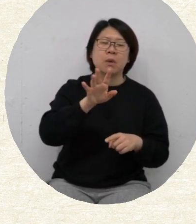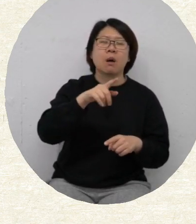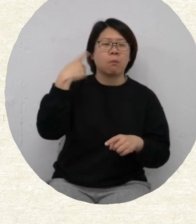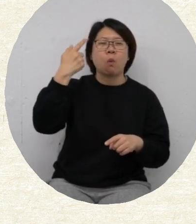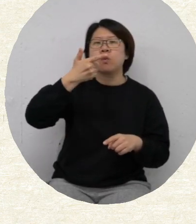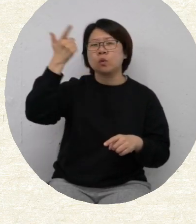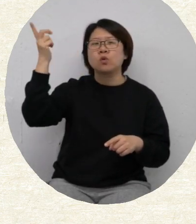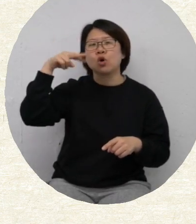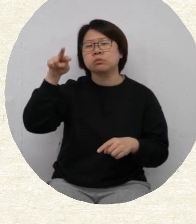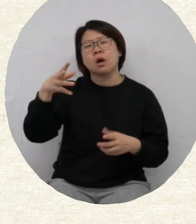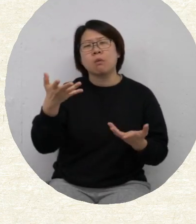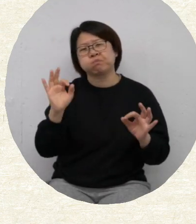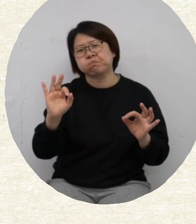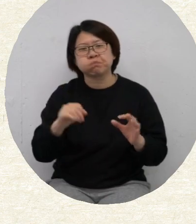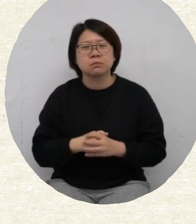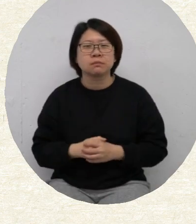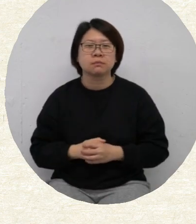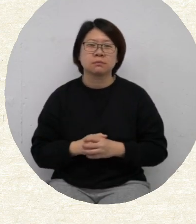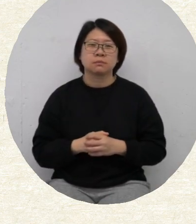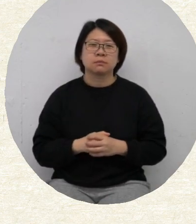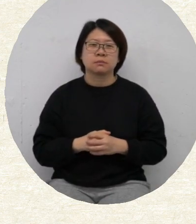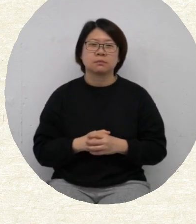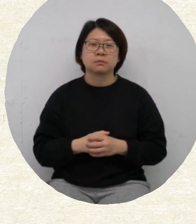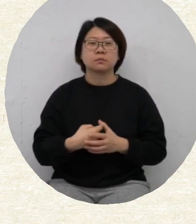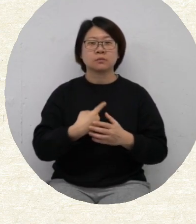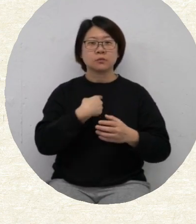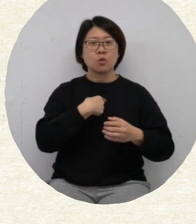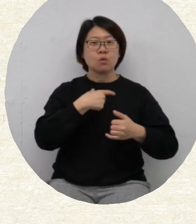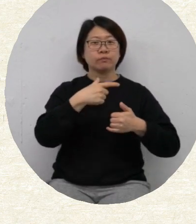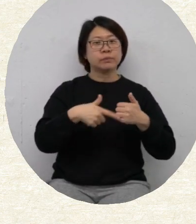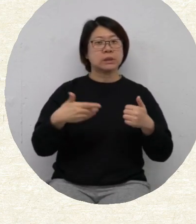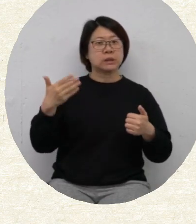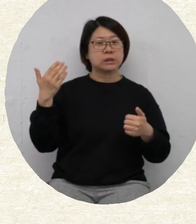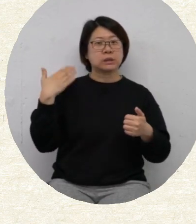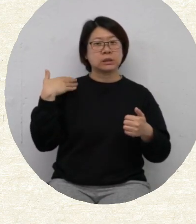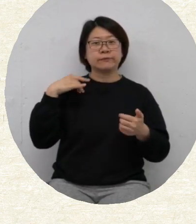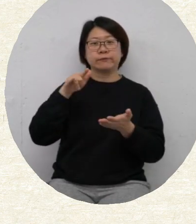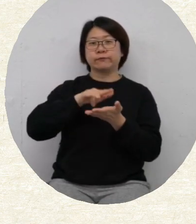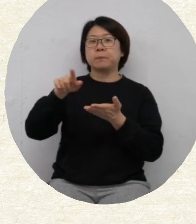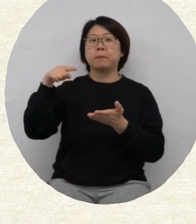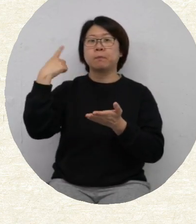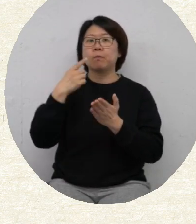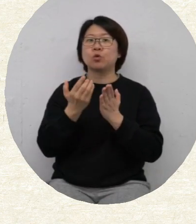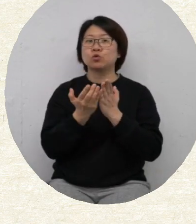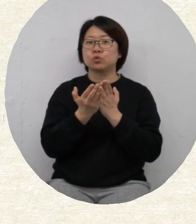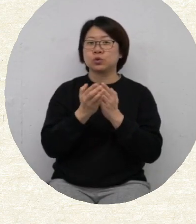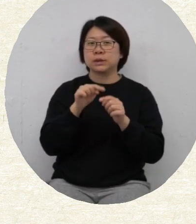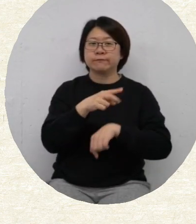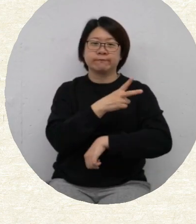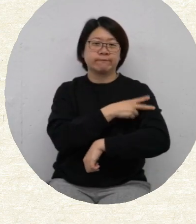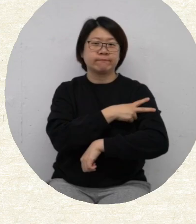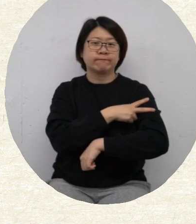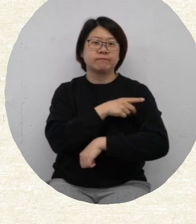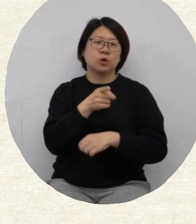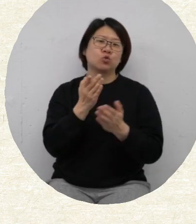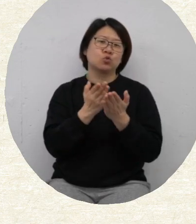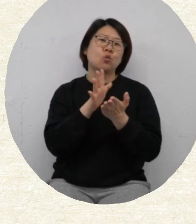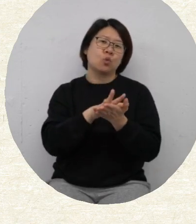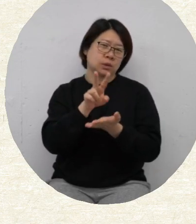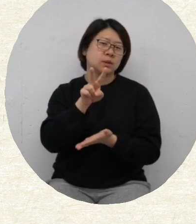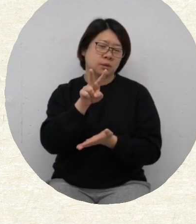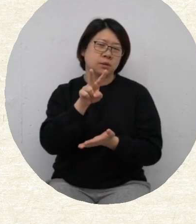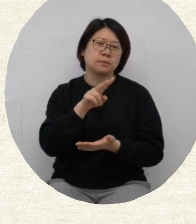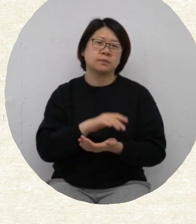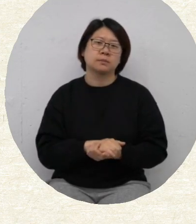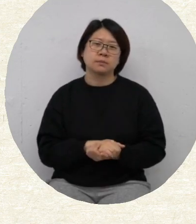state schools are 3 years. I personally went to the program that I went to was 2